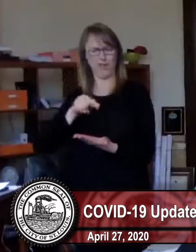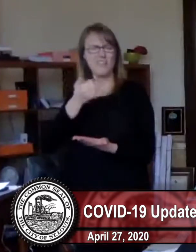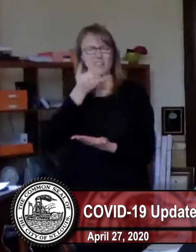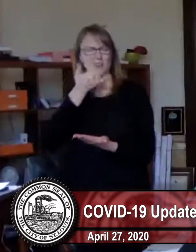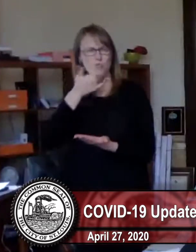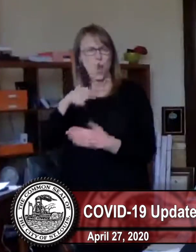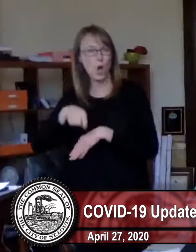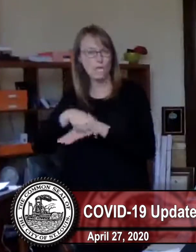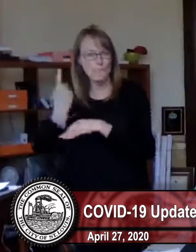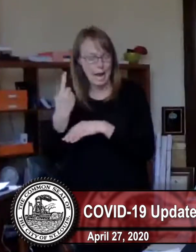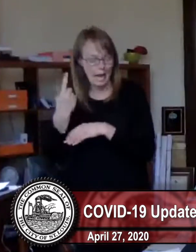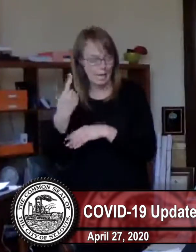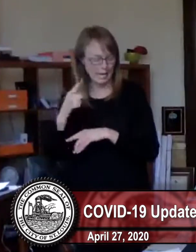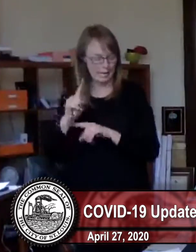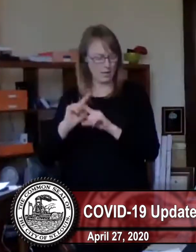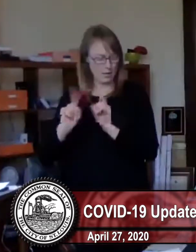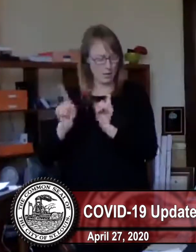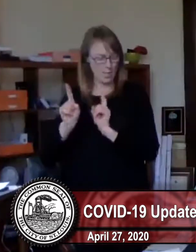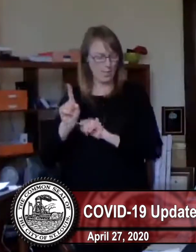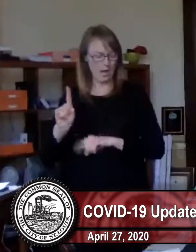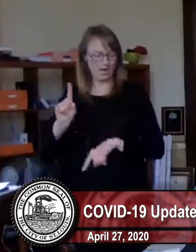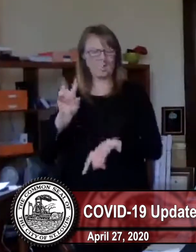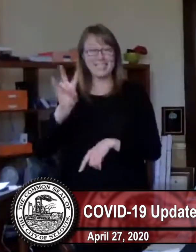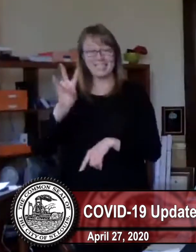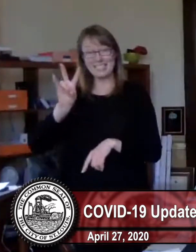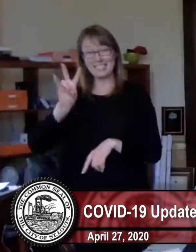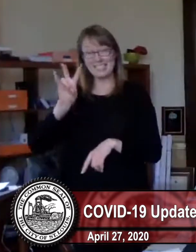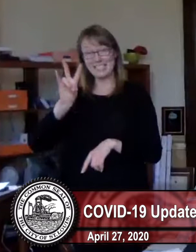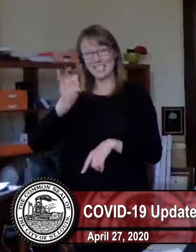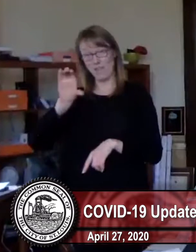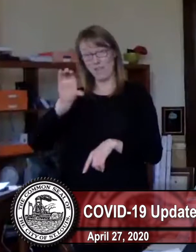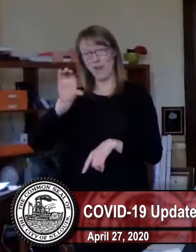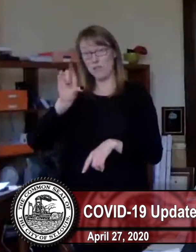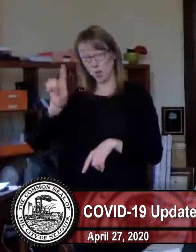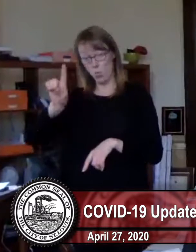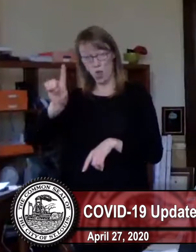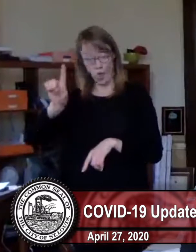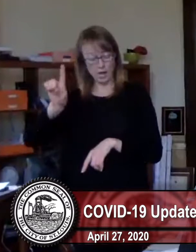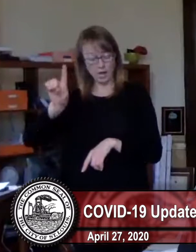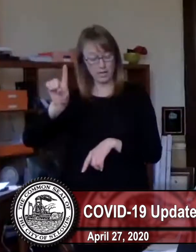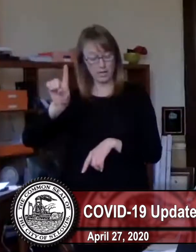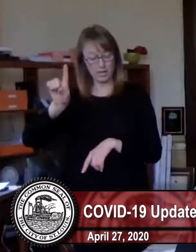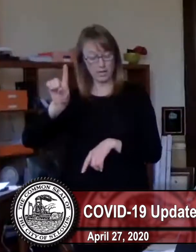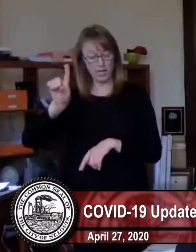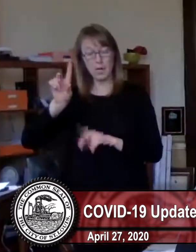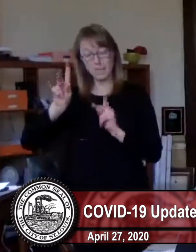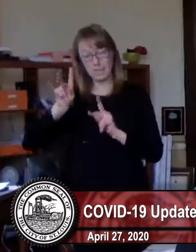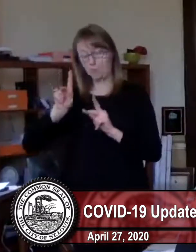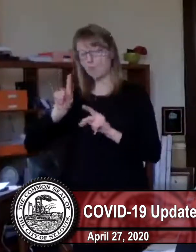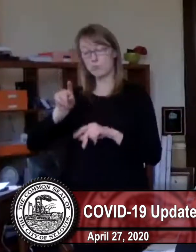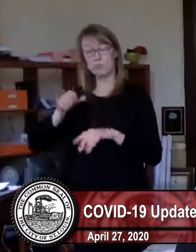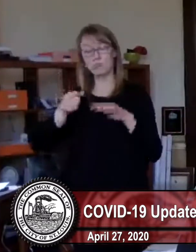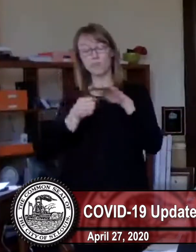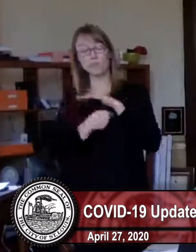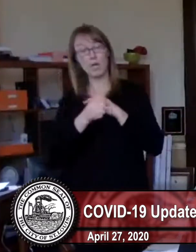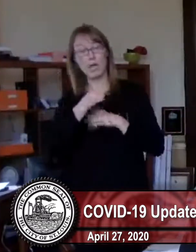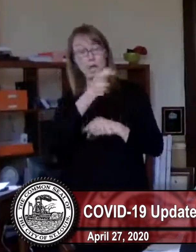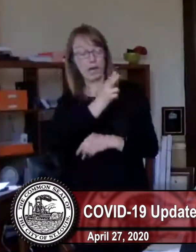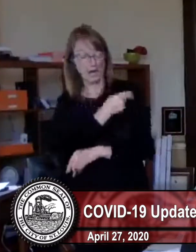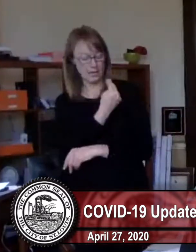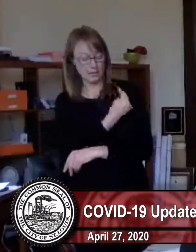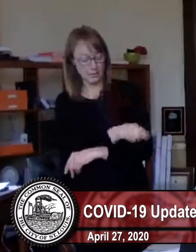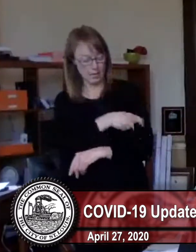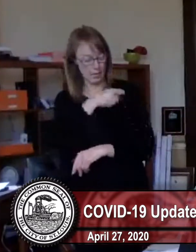before. ICU census 168 and ventilators in use 114. Now, one of the other things that